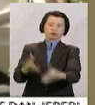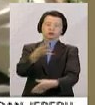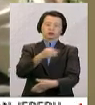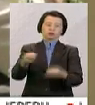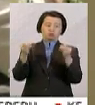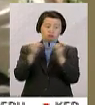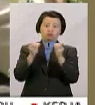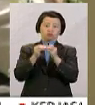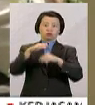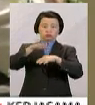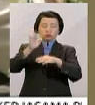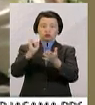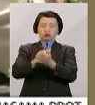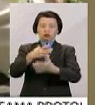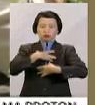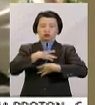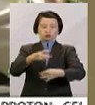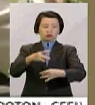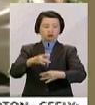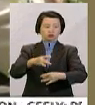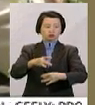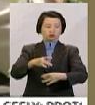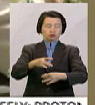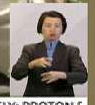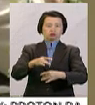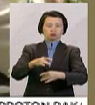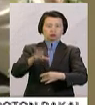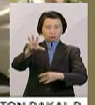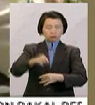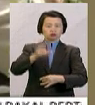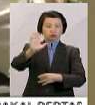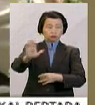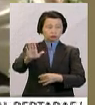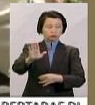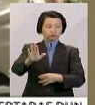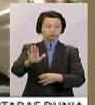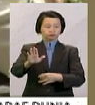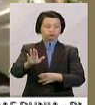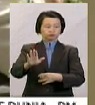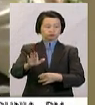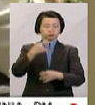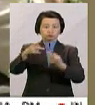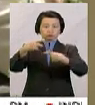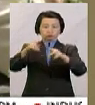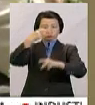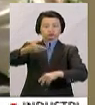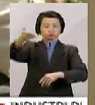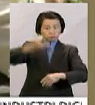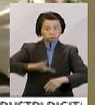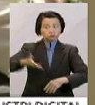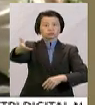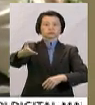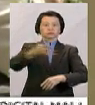more than that, I would like to thank your brain and your innovative ideas,